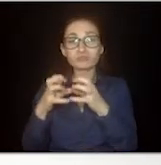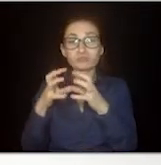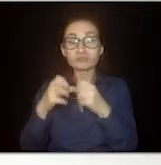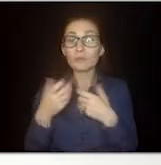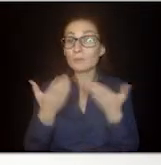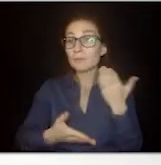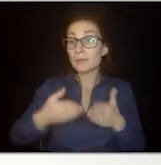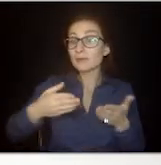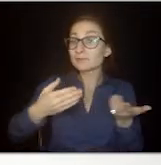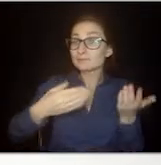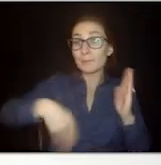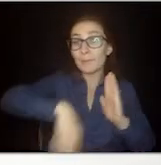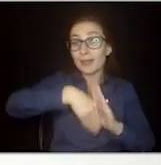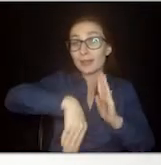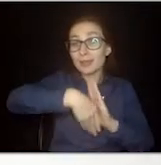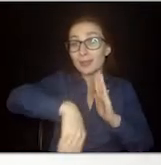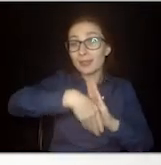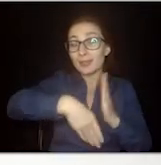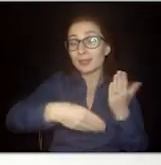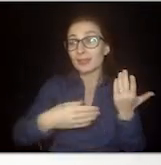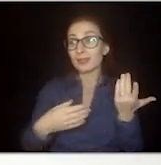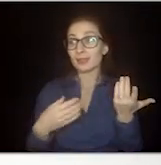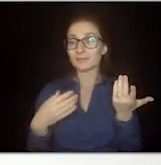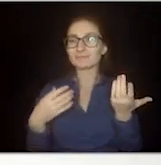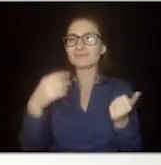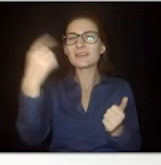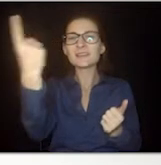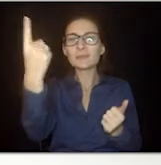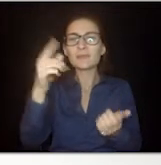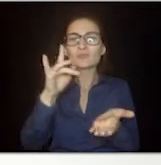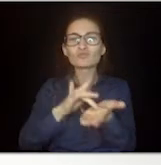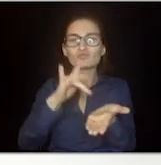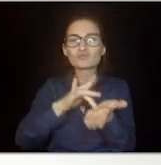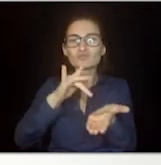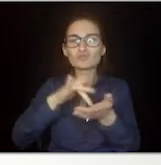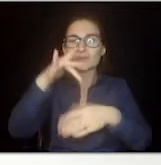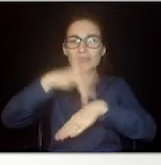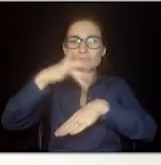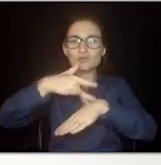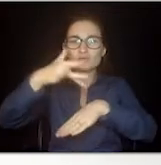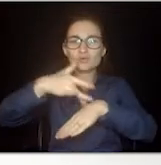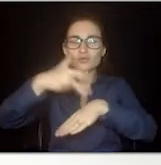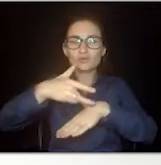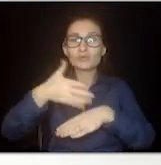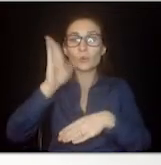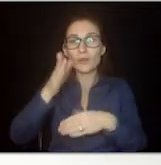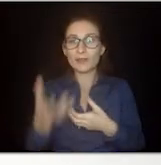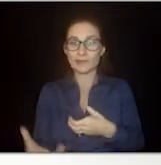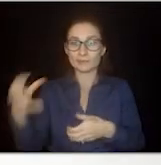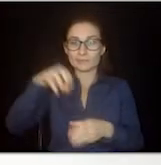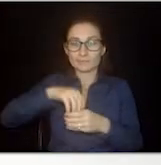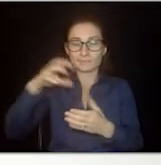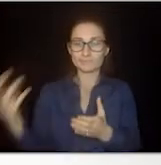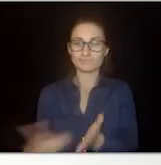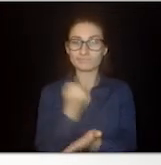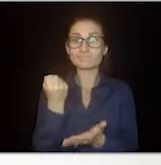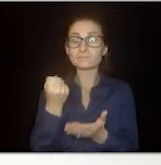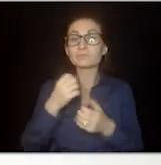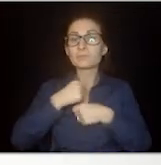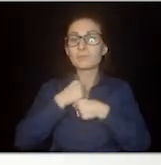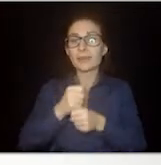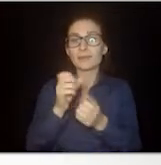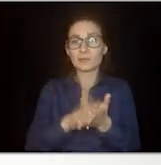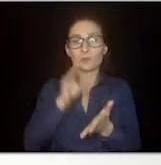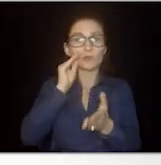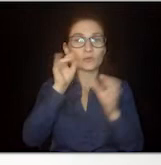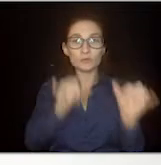it's a squishy ball, maybe it's a bell, maybe it's a whatever thing that's a tactile thing that they like. You're going to use that to